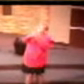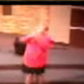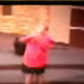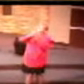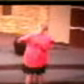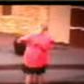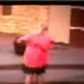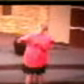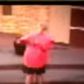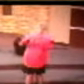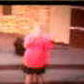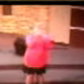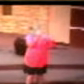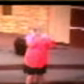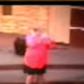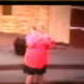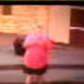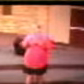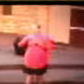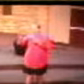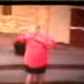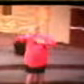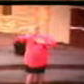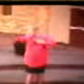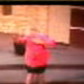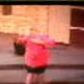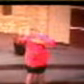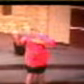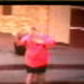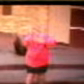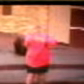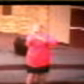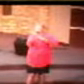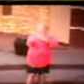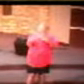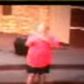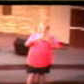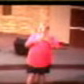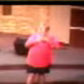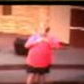your spirit, you move toward us across all that would separate us from